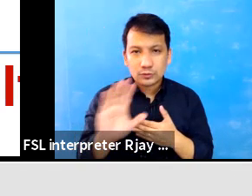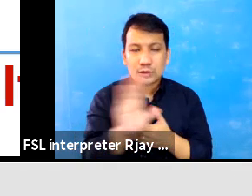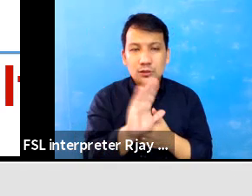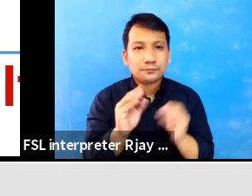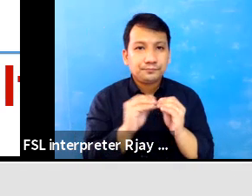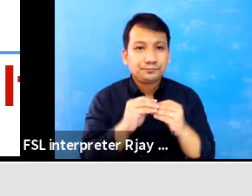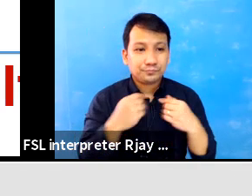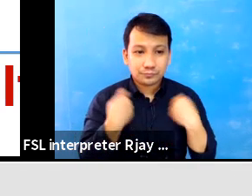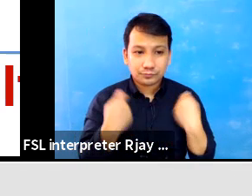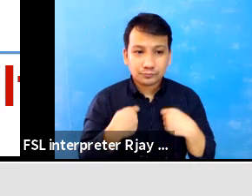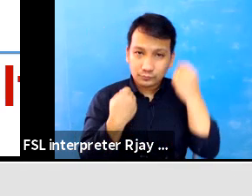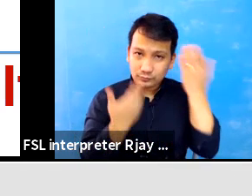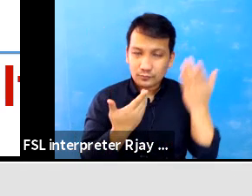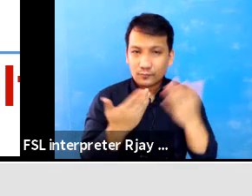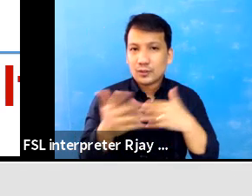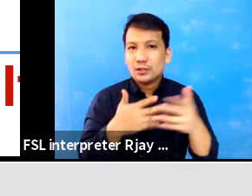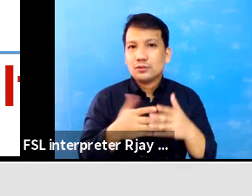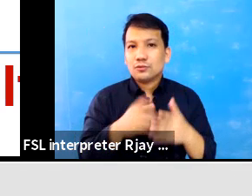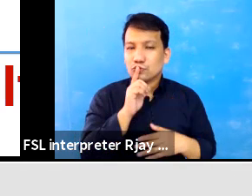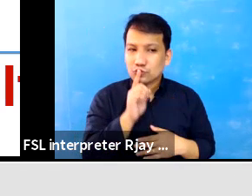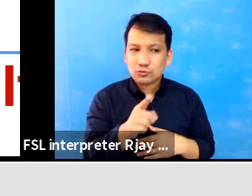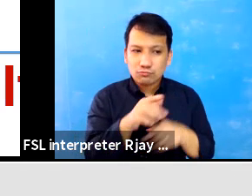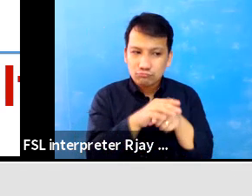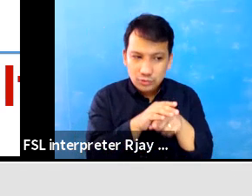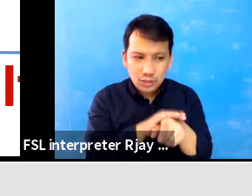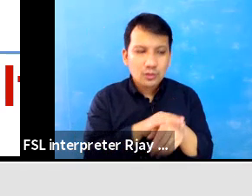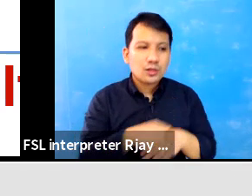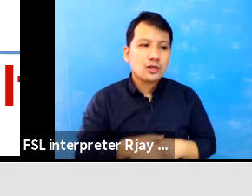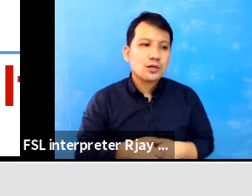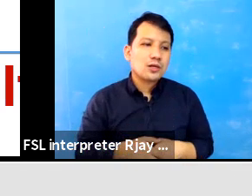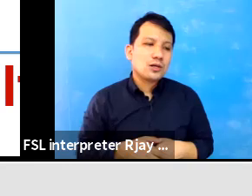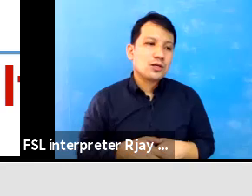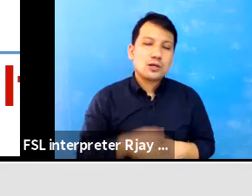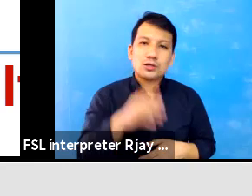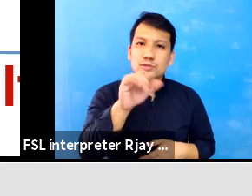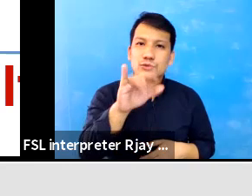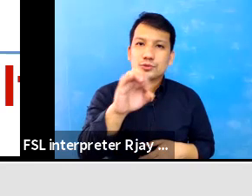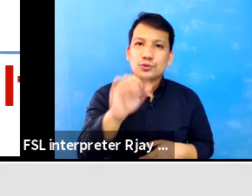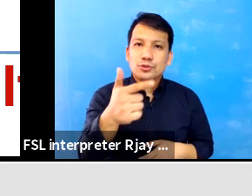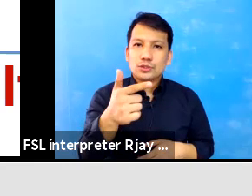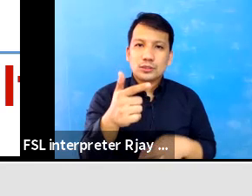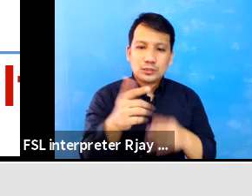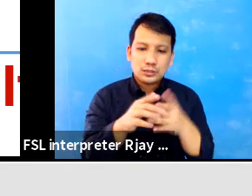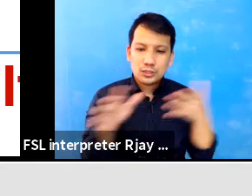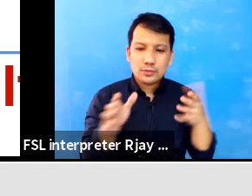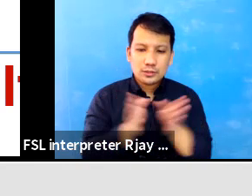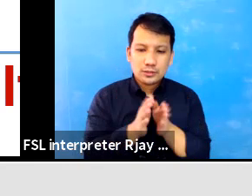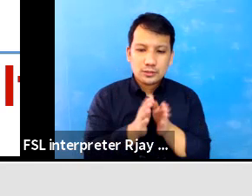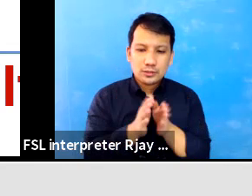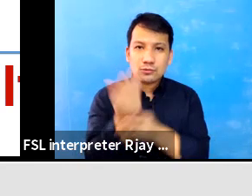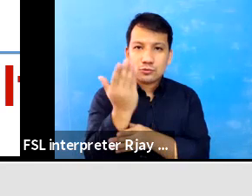a teenager, you will see that it is rather slow. The solid line gives us the general growth of the body. So